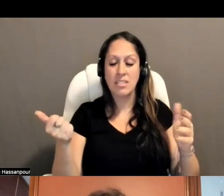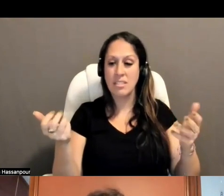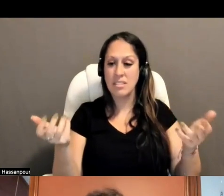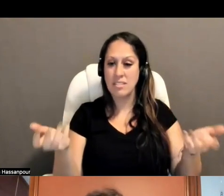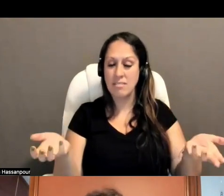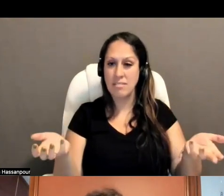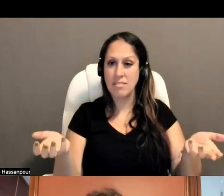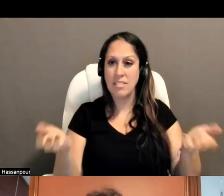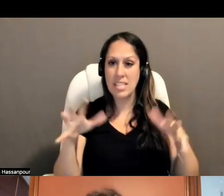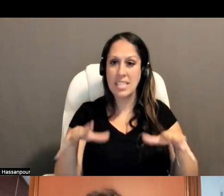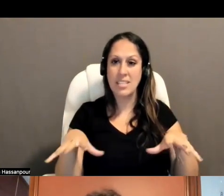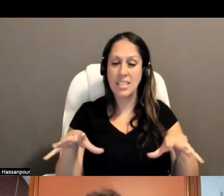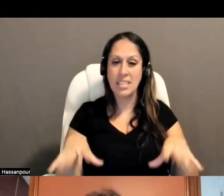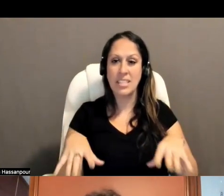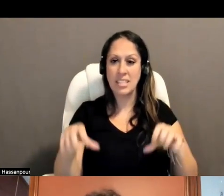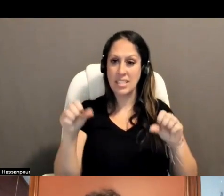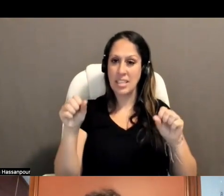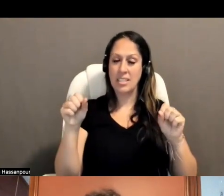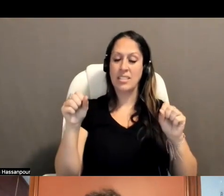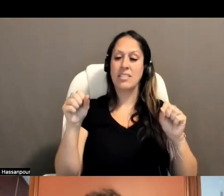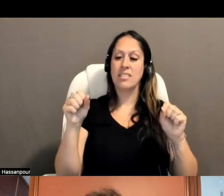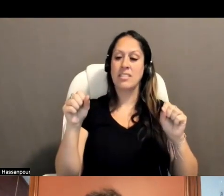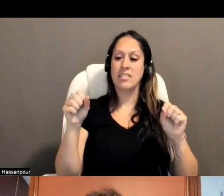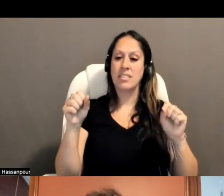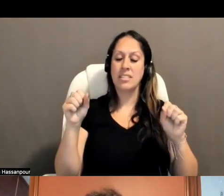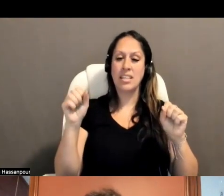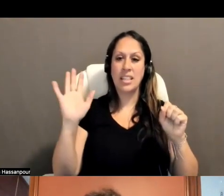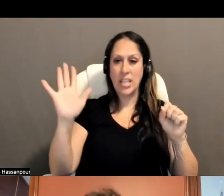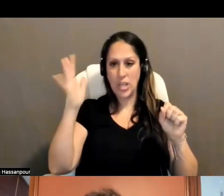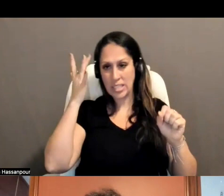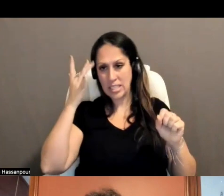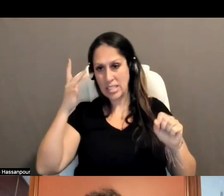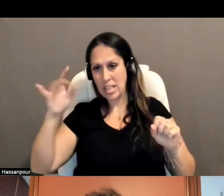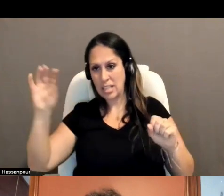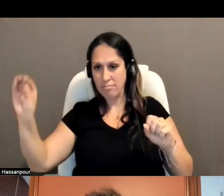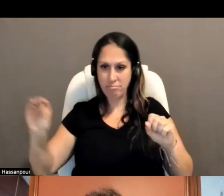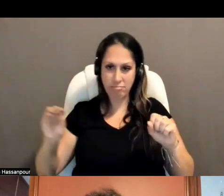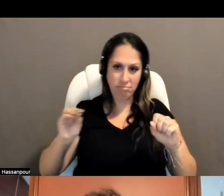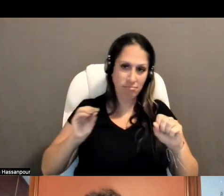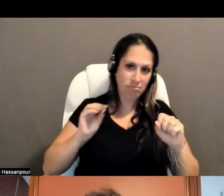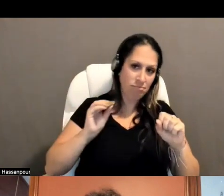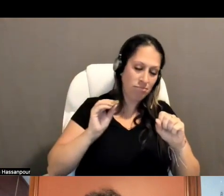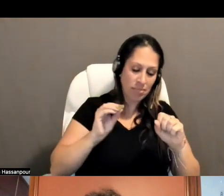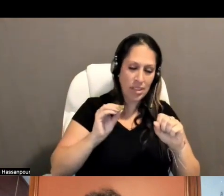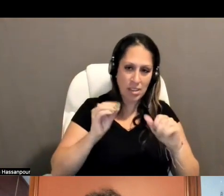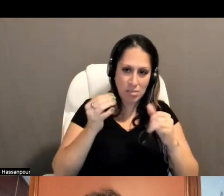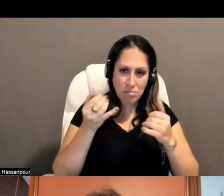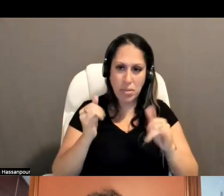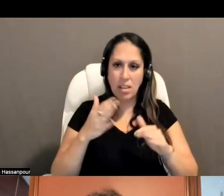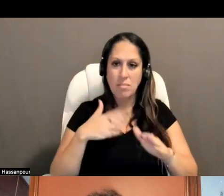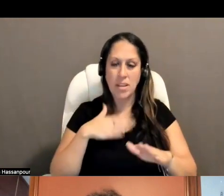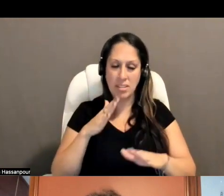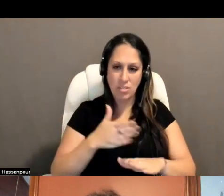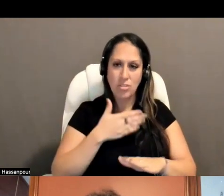uh taken their talents and played the song of